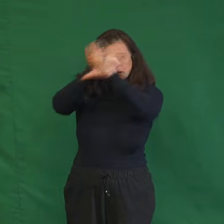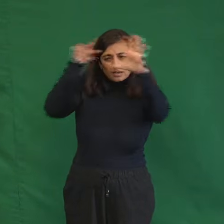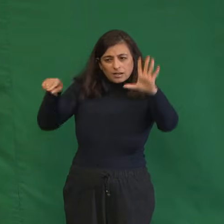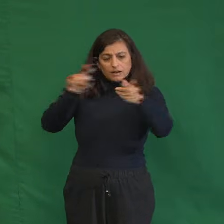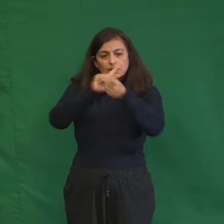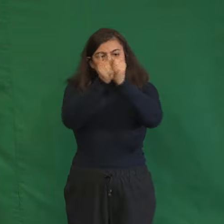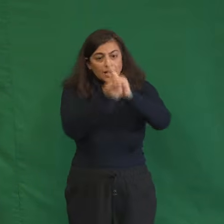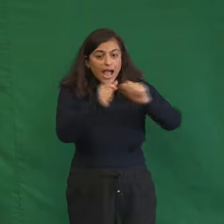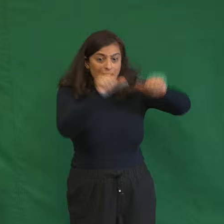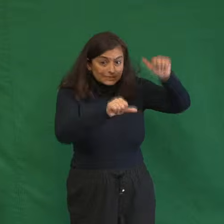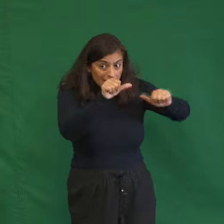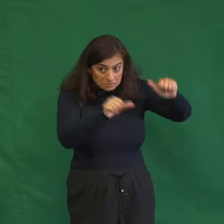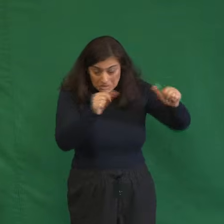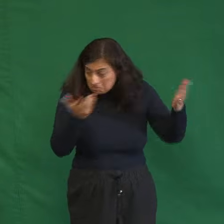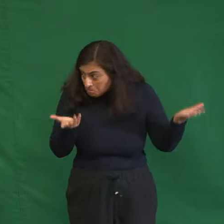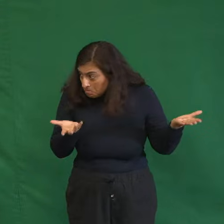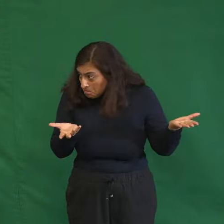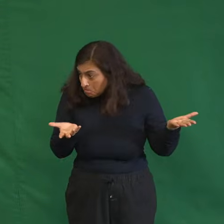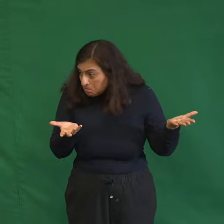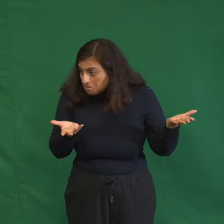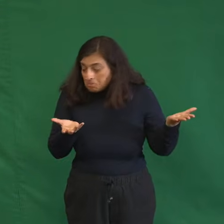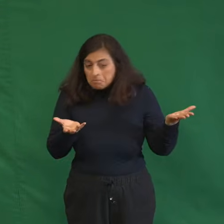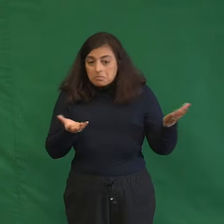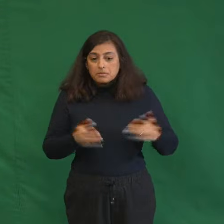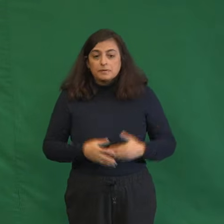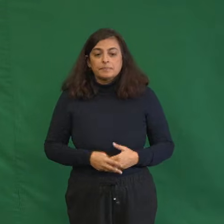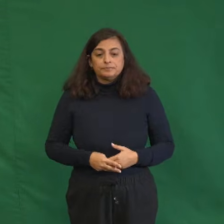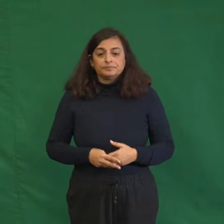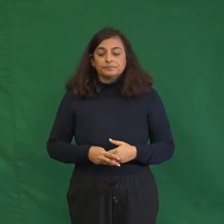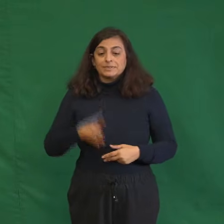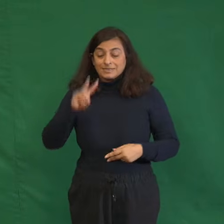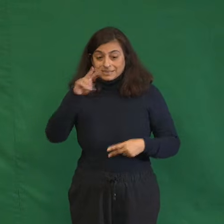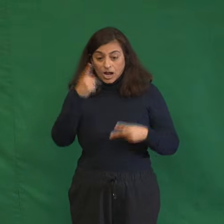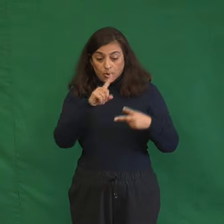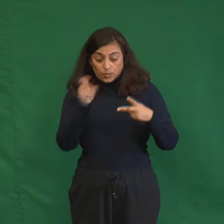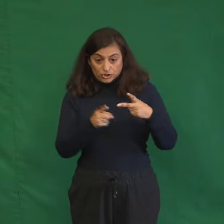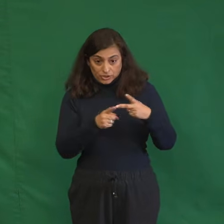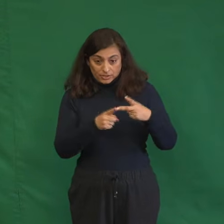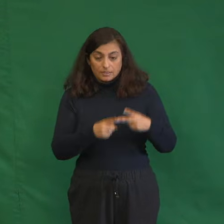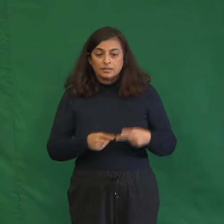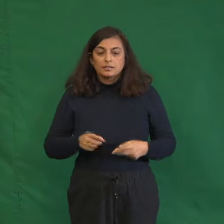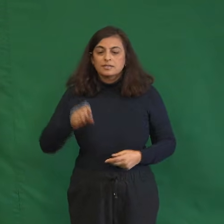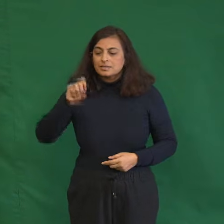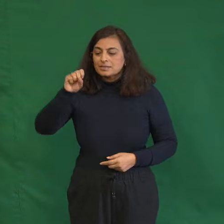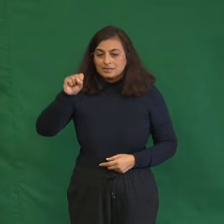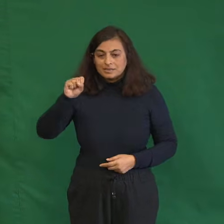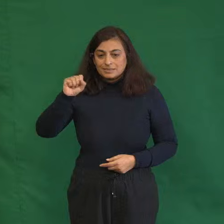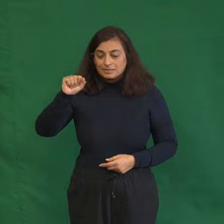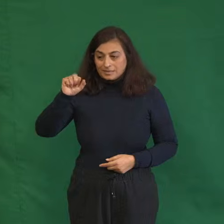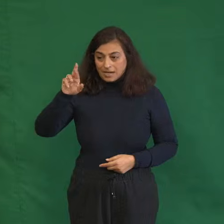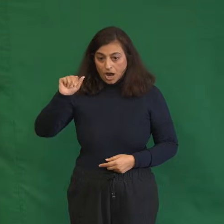The second question from the platform is from Sarah Kutz.